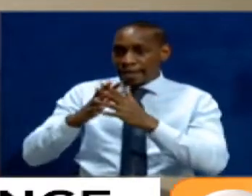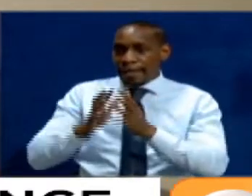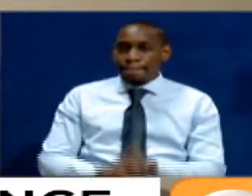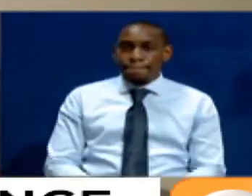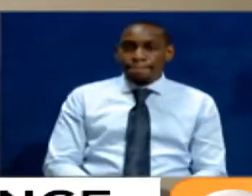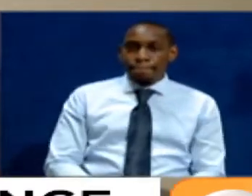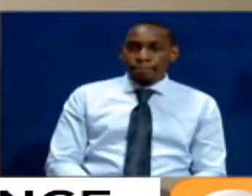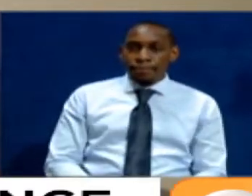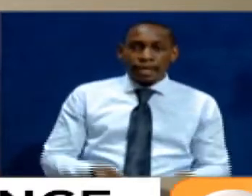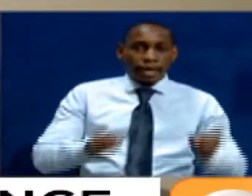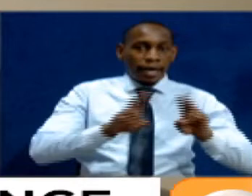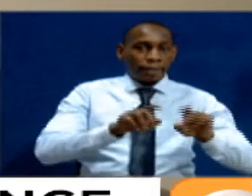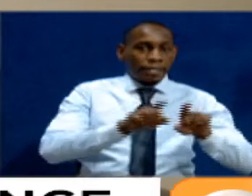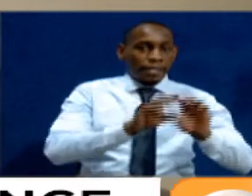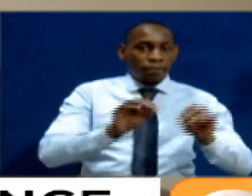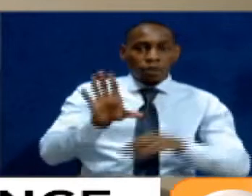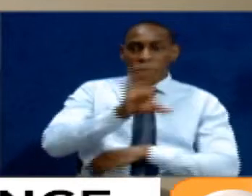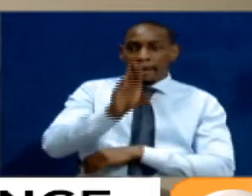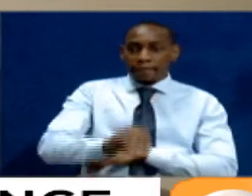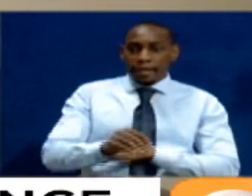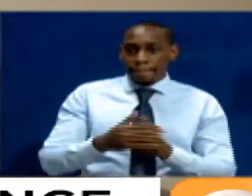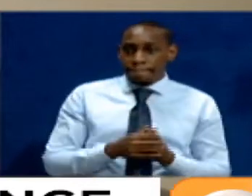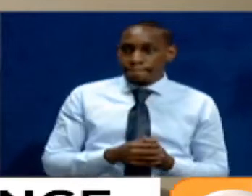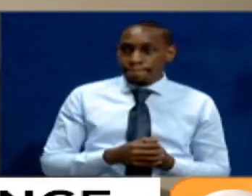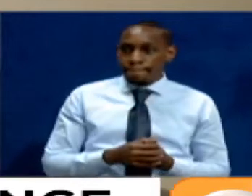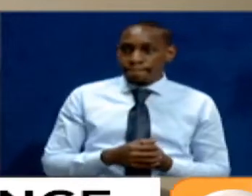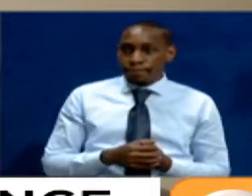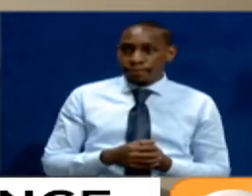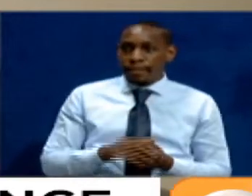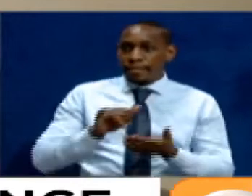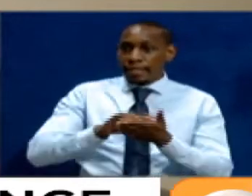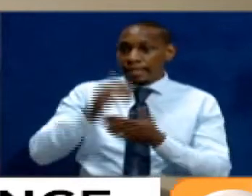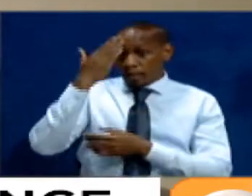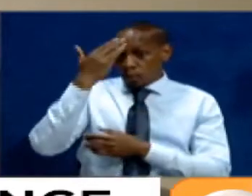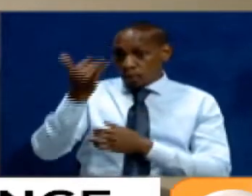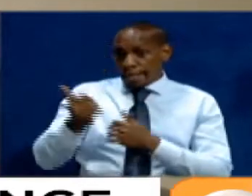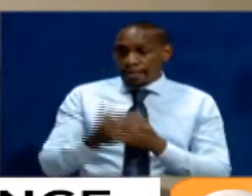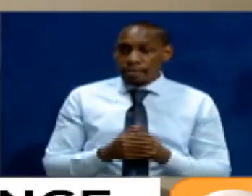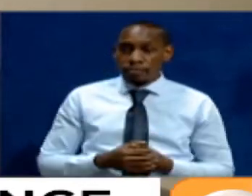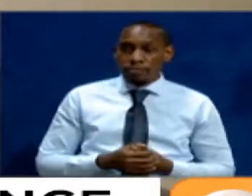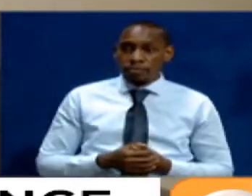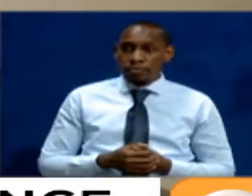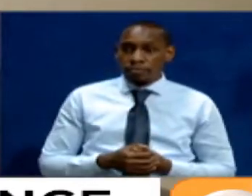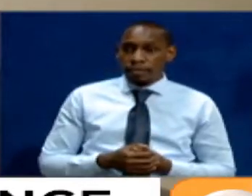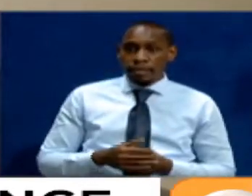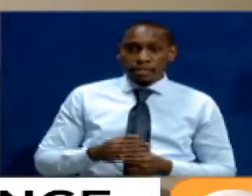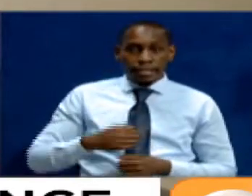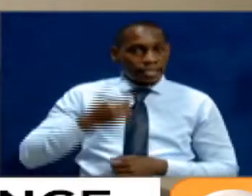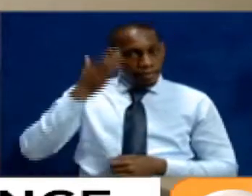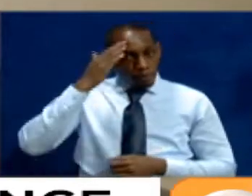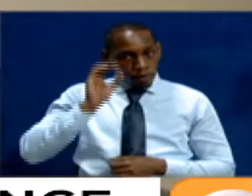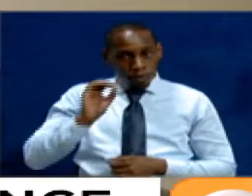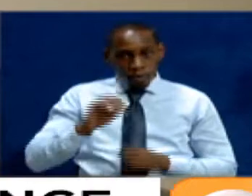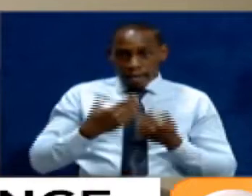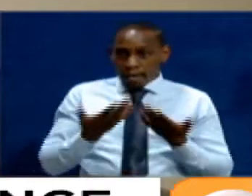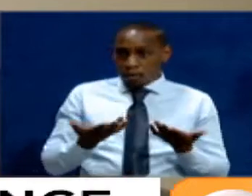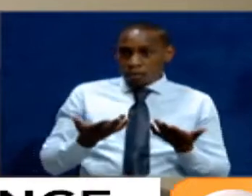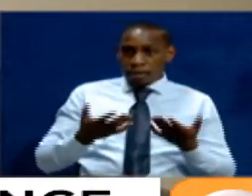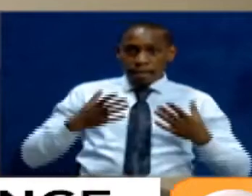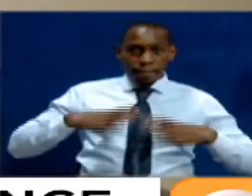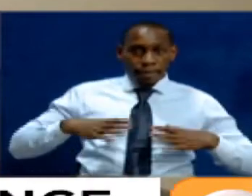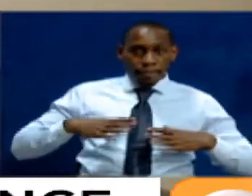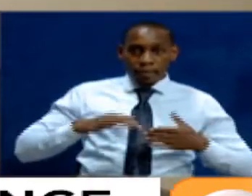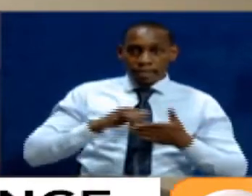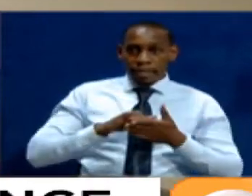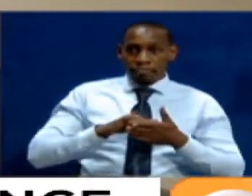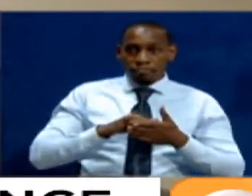US did not happen in Africa. That's because I do not know how the